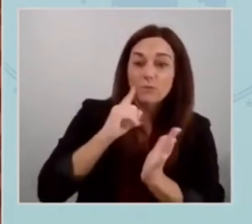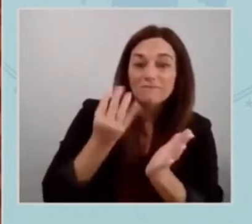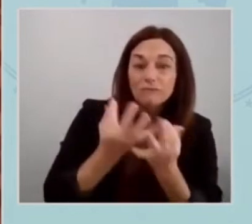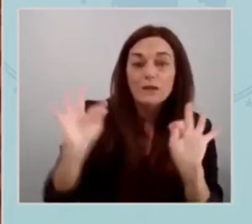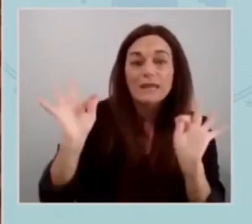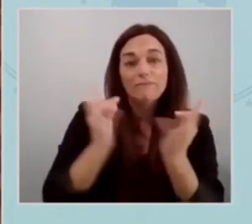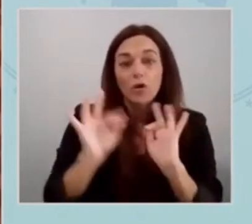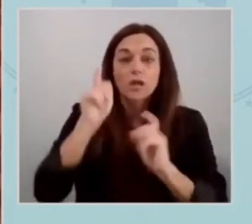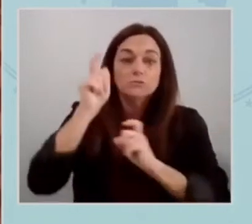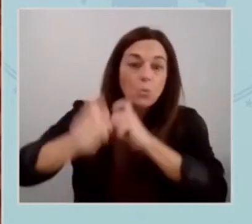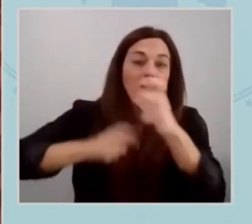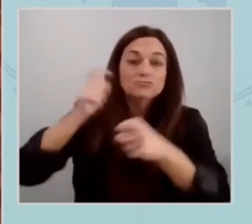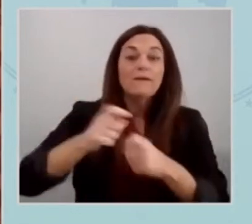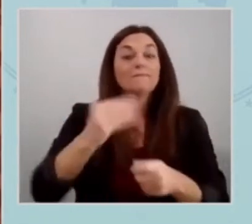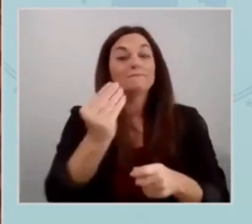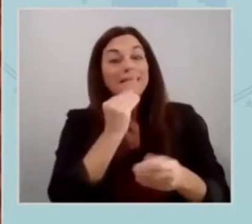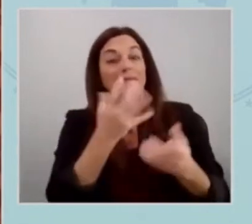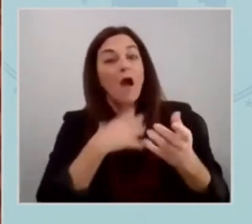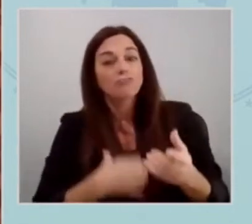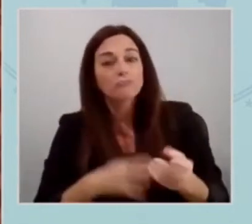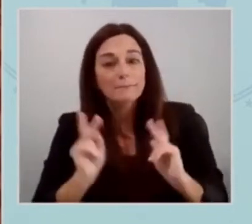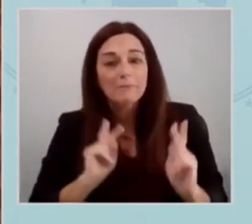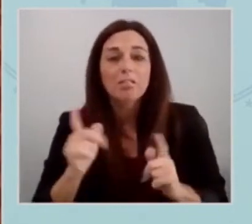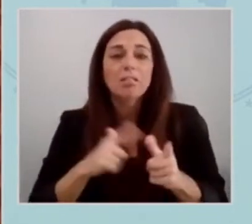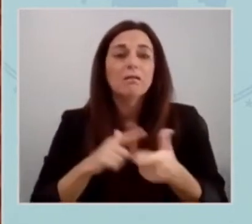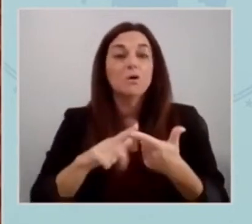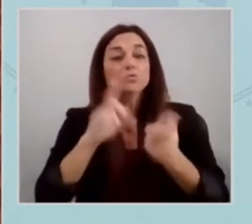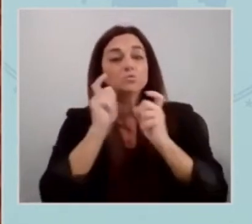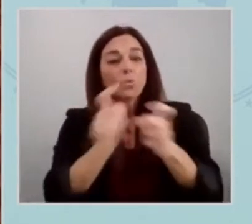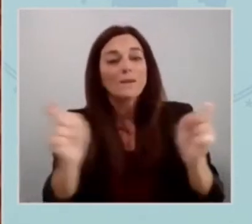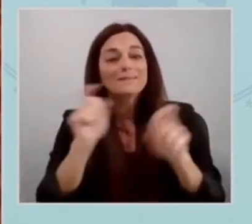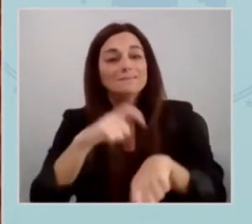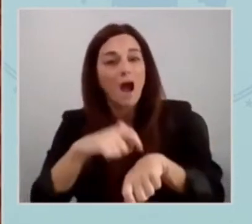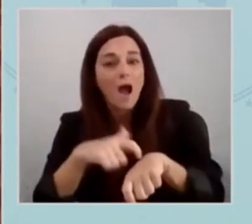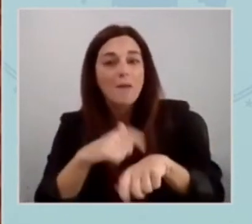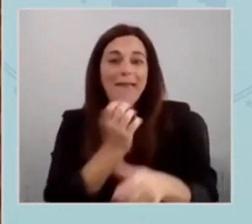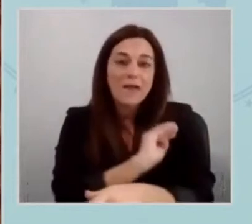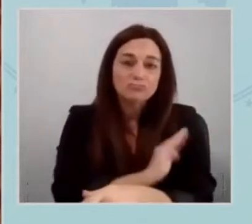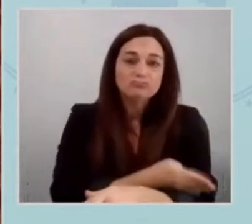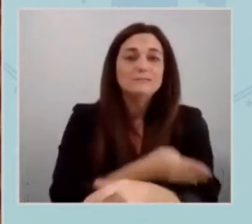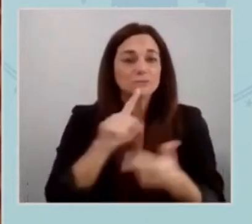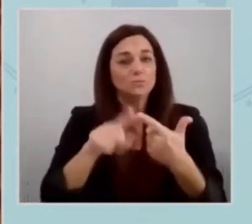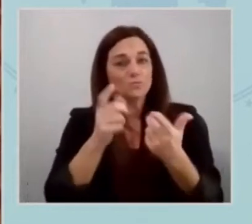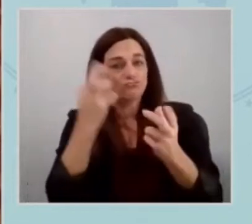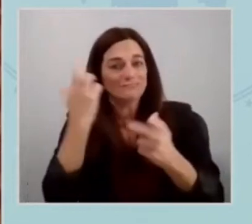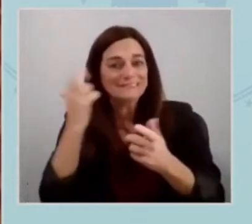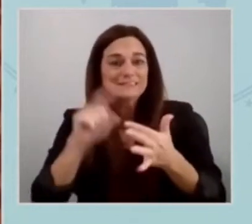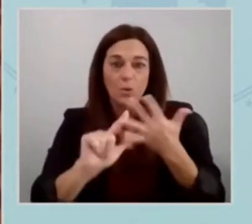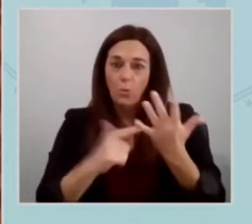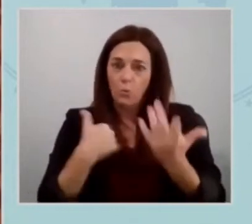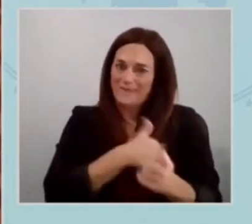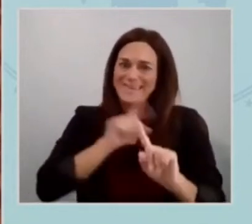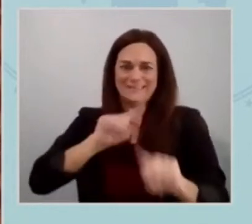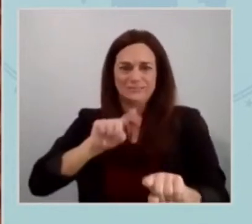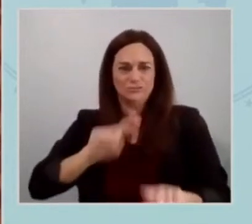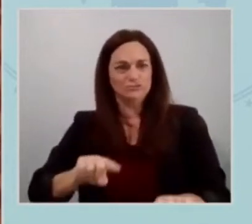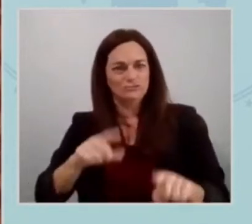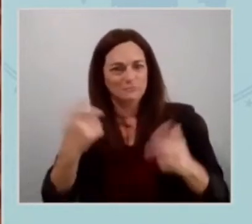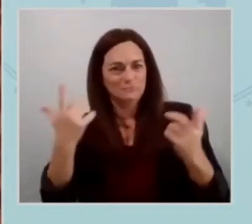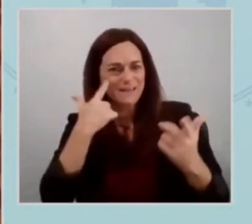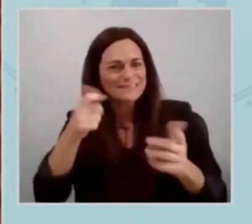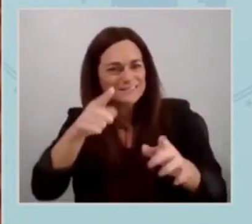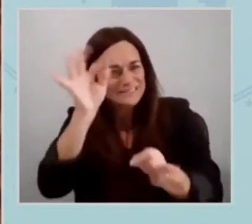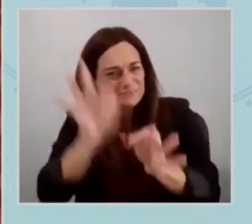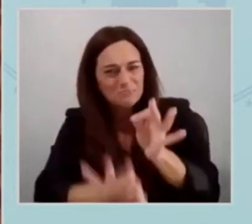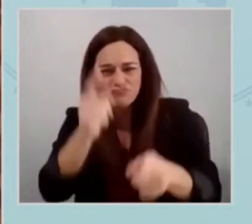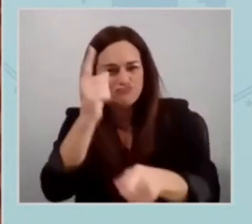companies that charity organizations come to for donations first. Whether it's feeding the hungry or just donating our time and energy to causes